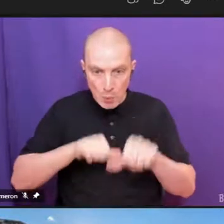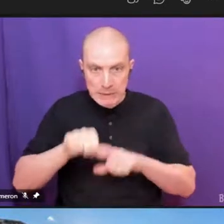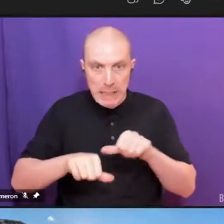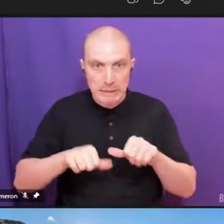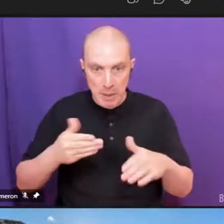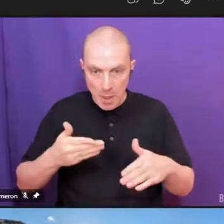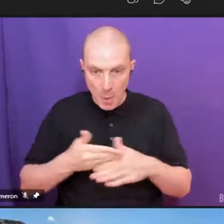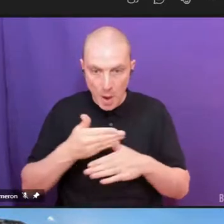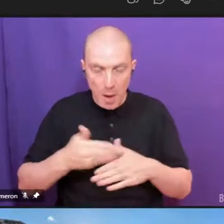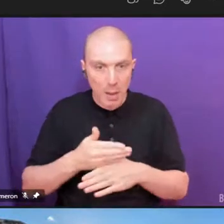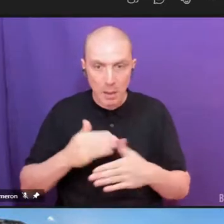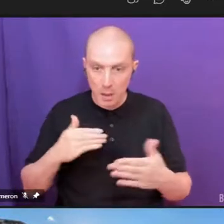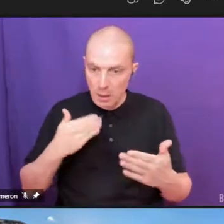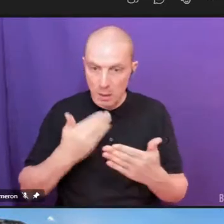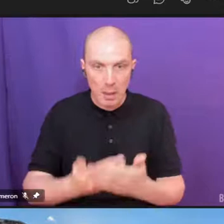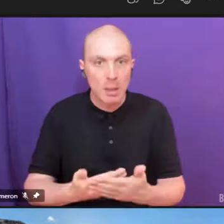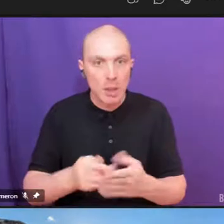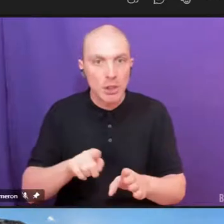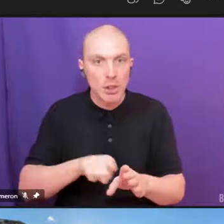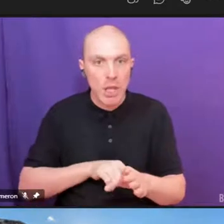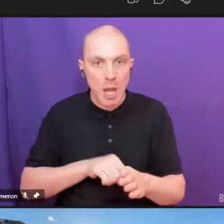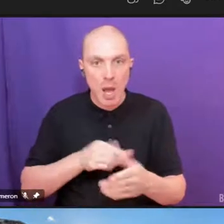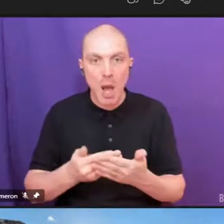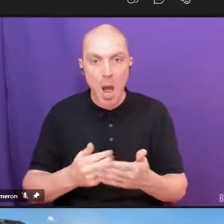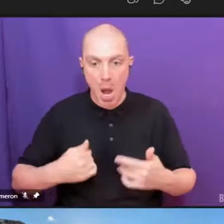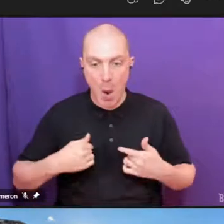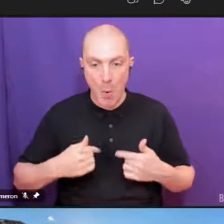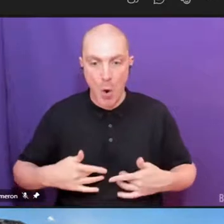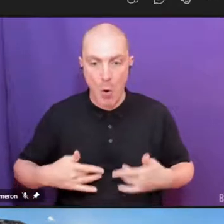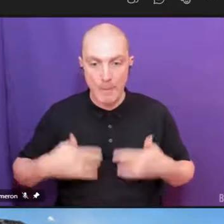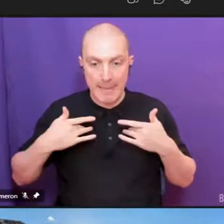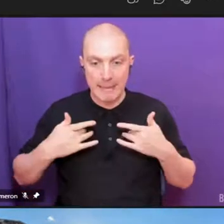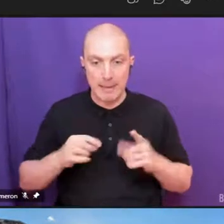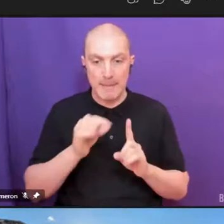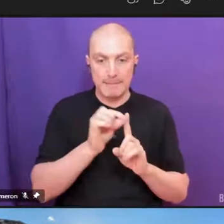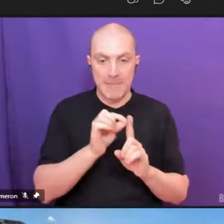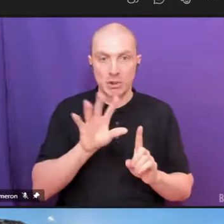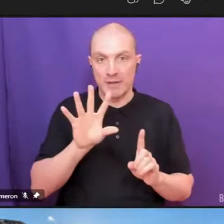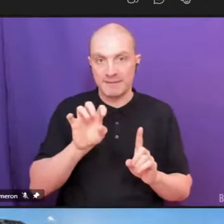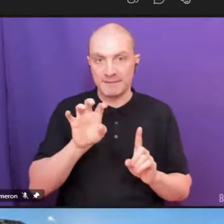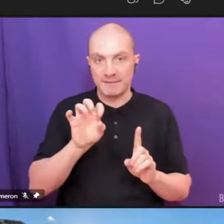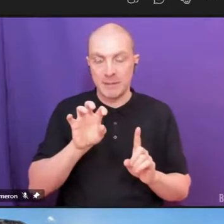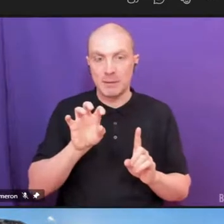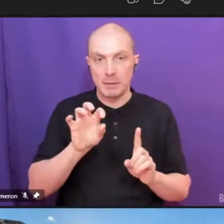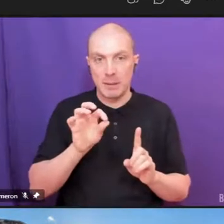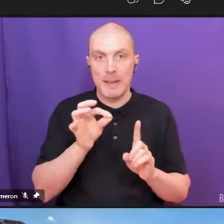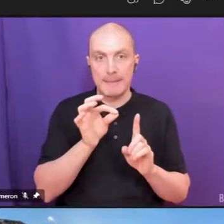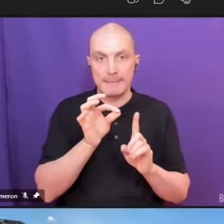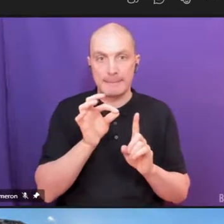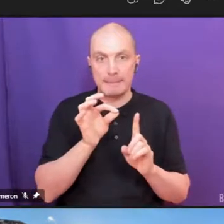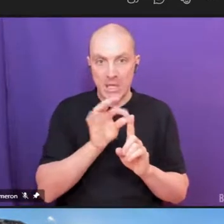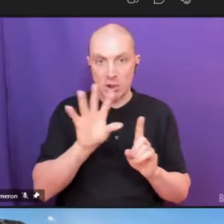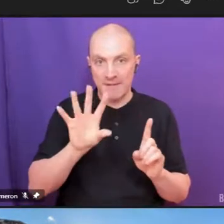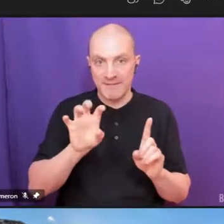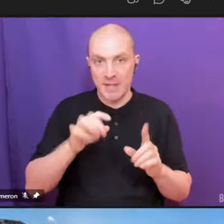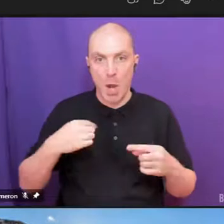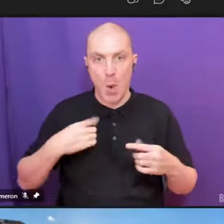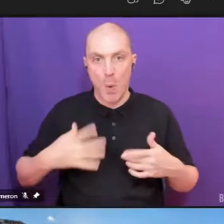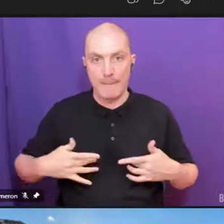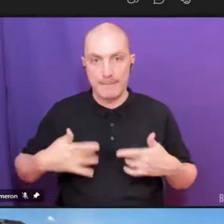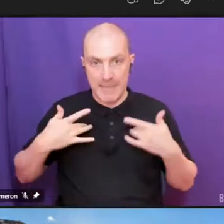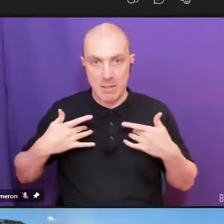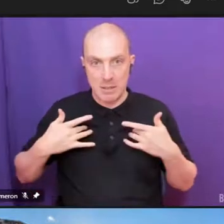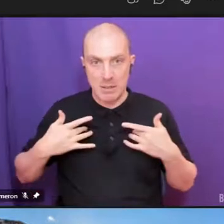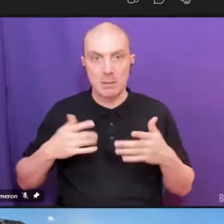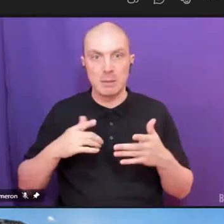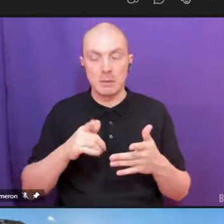It includes our audit opinion from page 15. I'm very pleased to report that all our audit opinions on the accounts